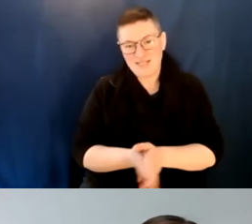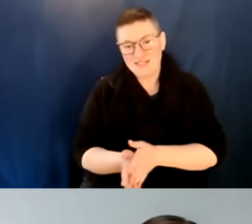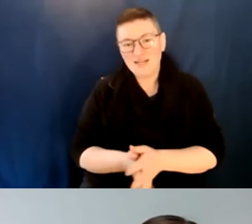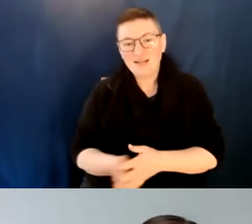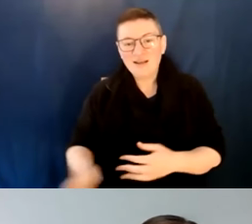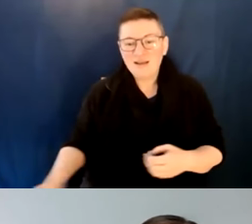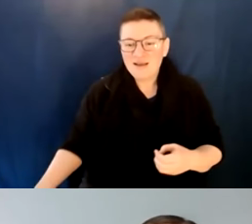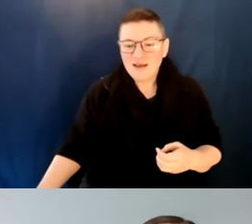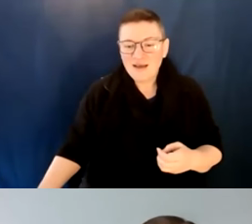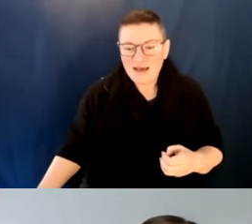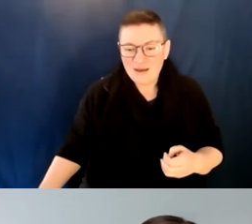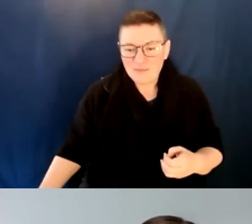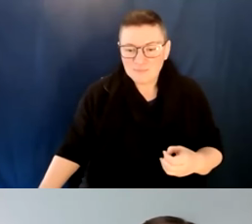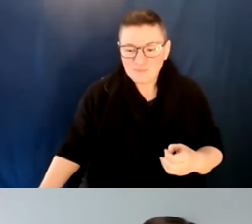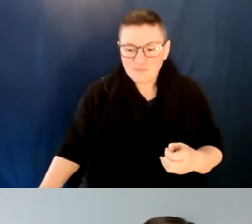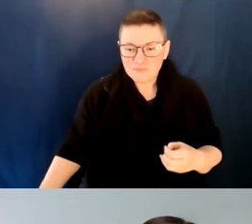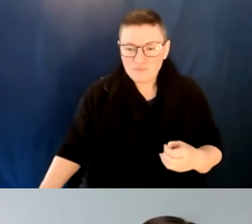that I did.